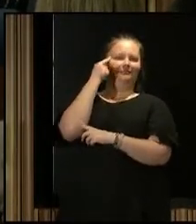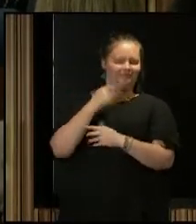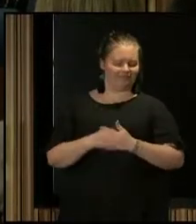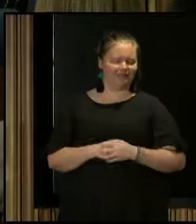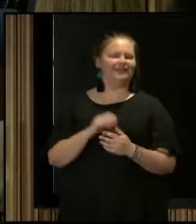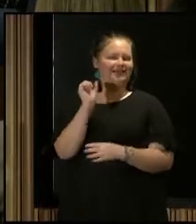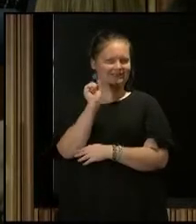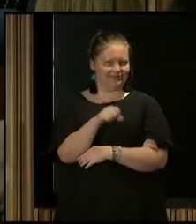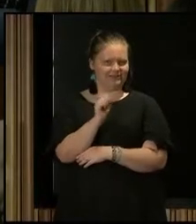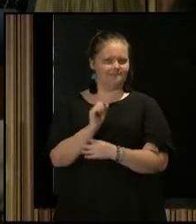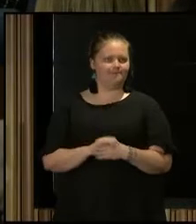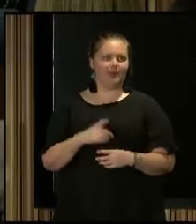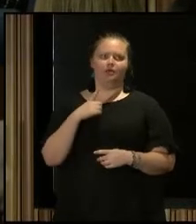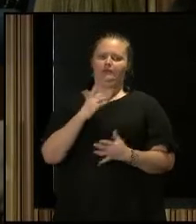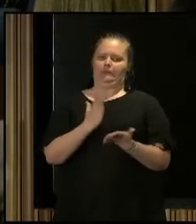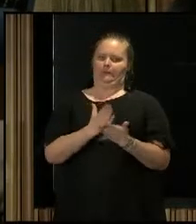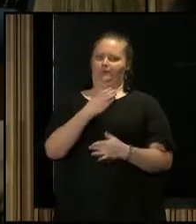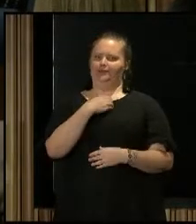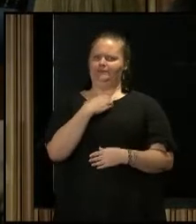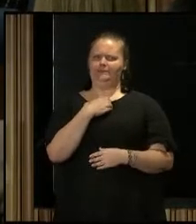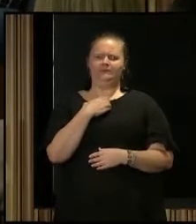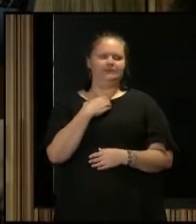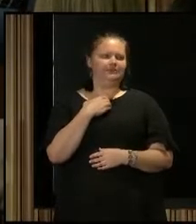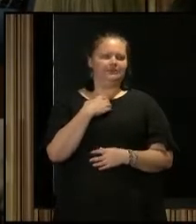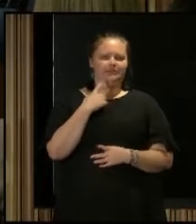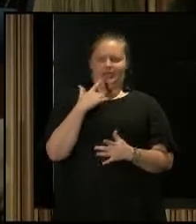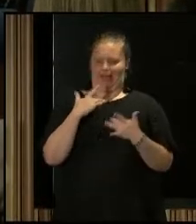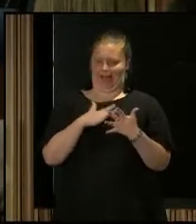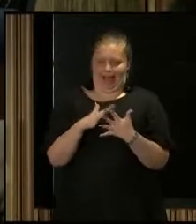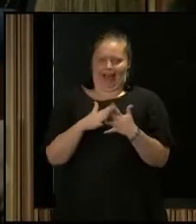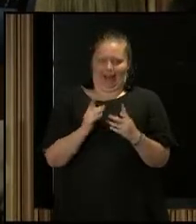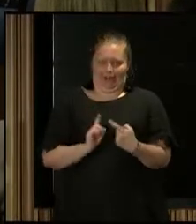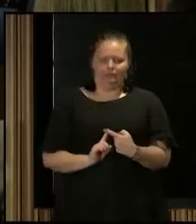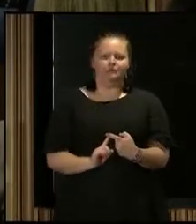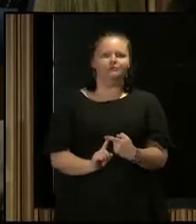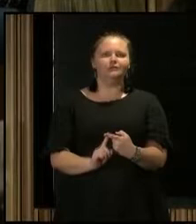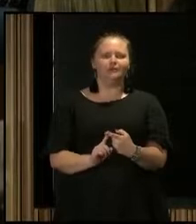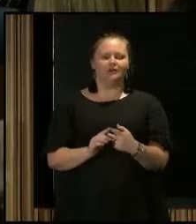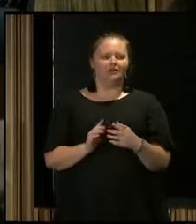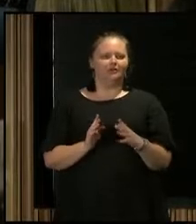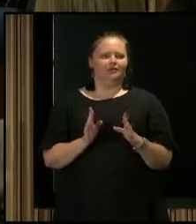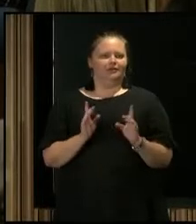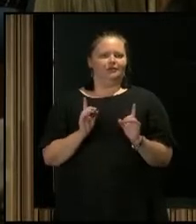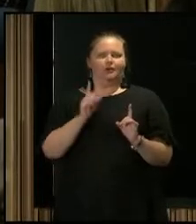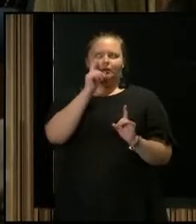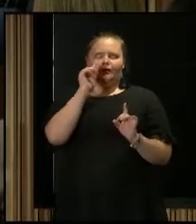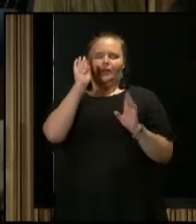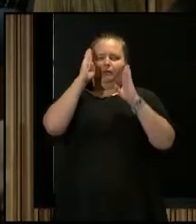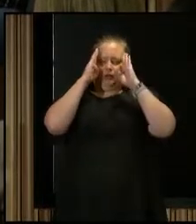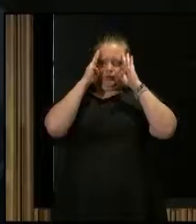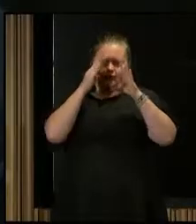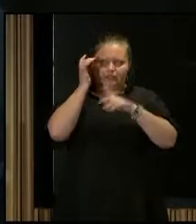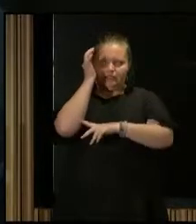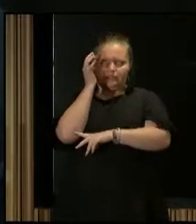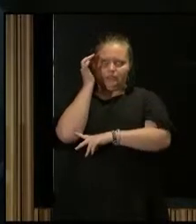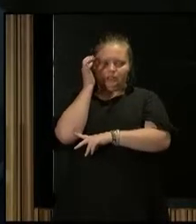because we were really afraid and we were feeling really desperate. And I think, you know, that can breed some really focused thinking. And